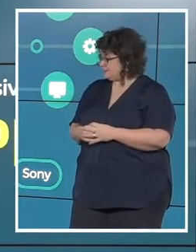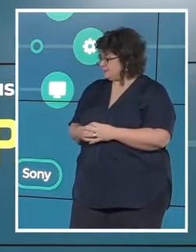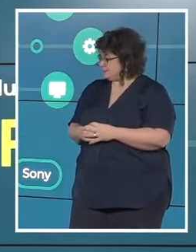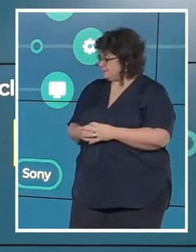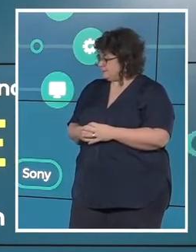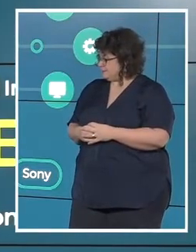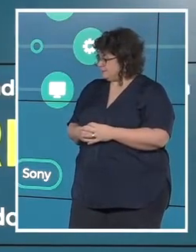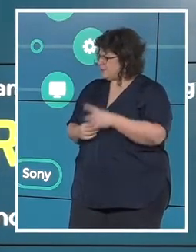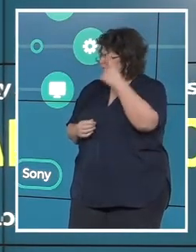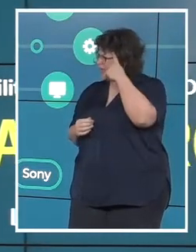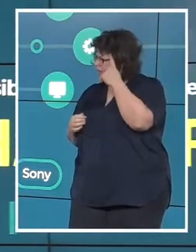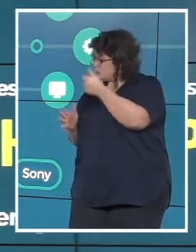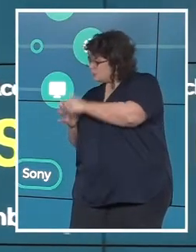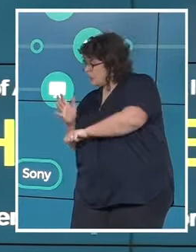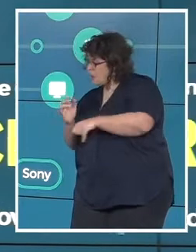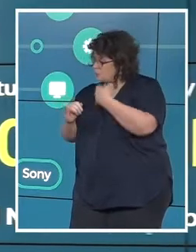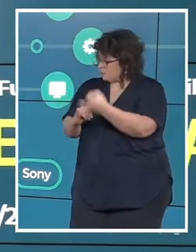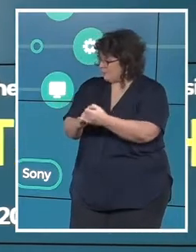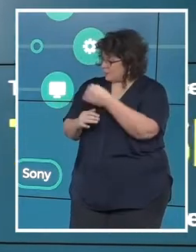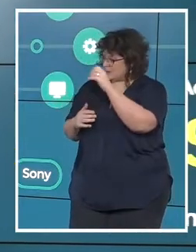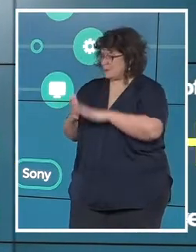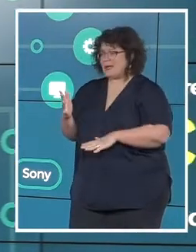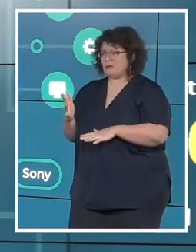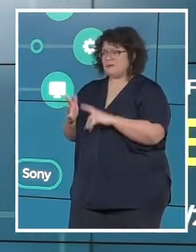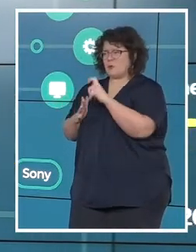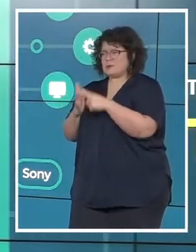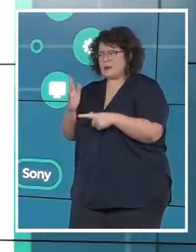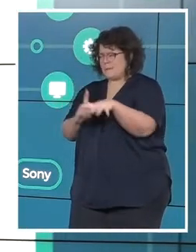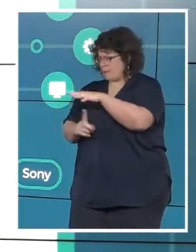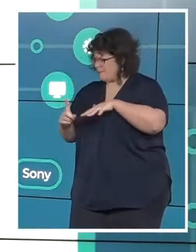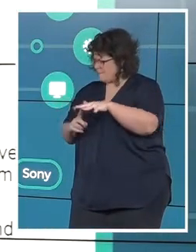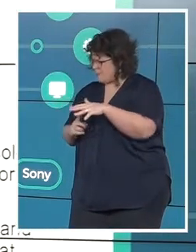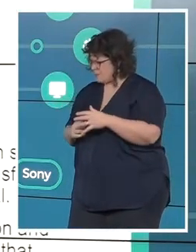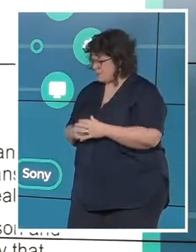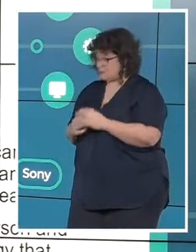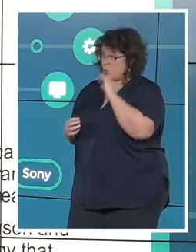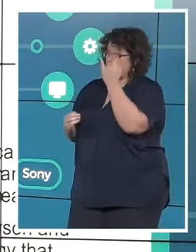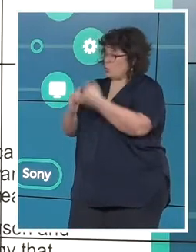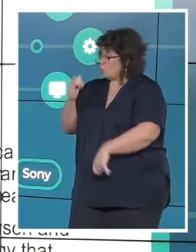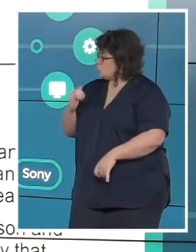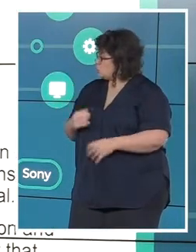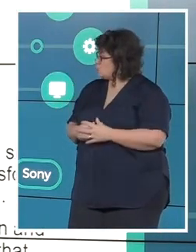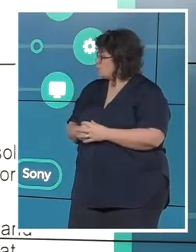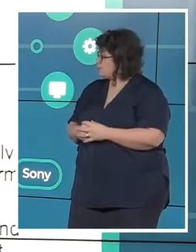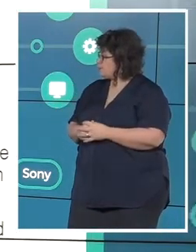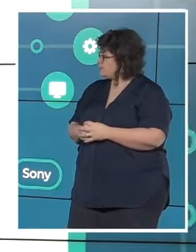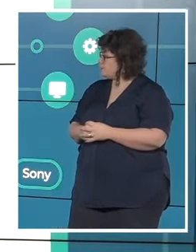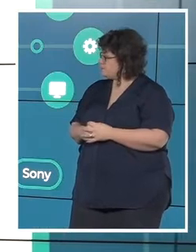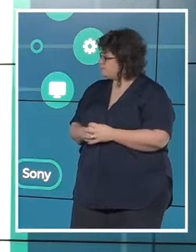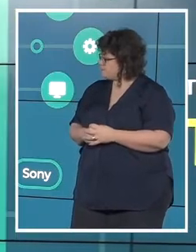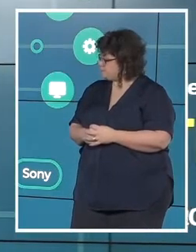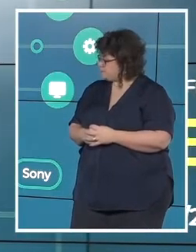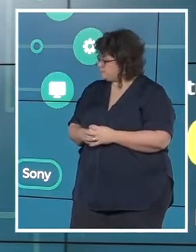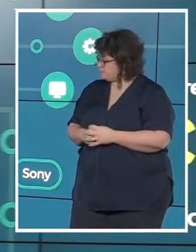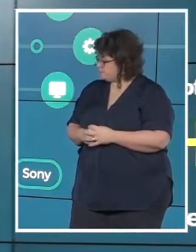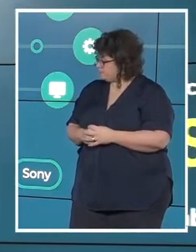disabled environment, it gets even worse. And we truly have to look at all of that end-to-end. The third thing